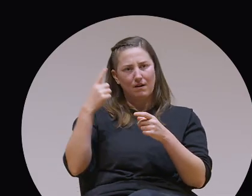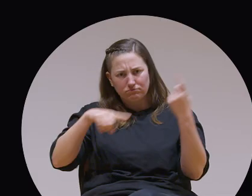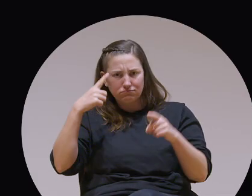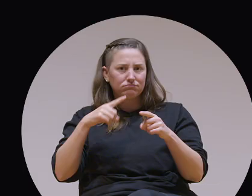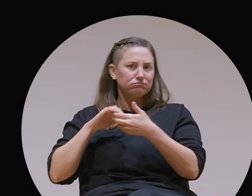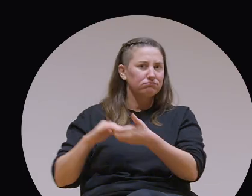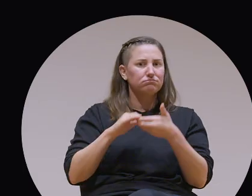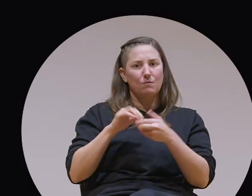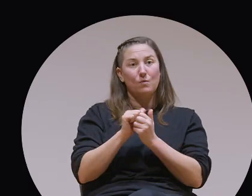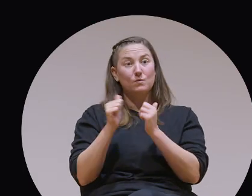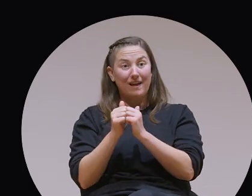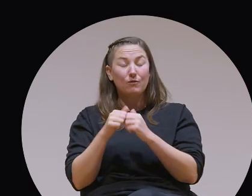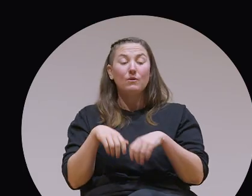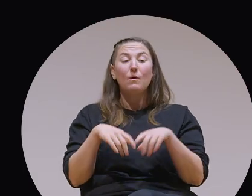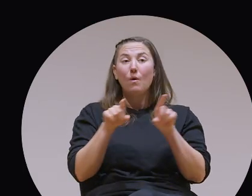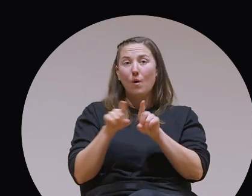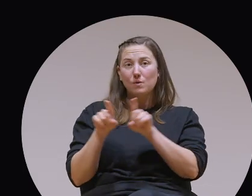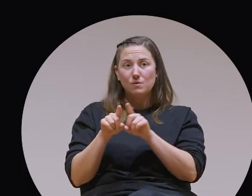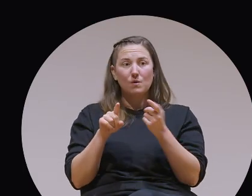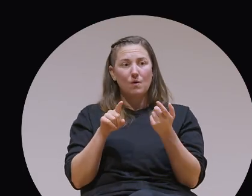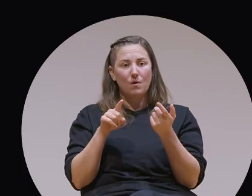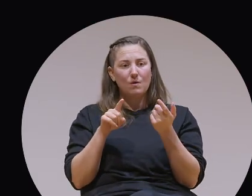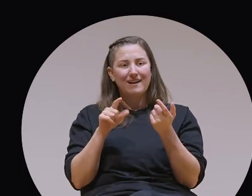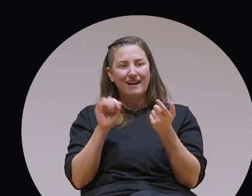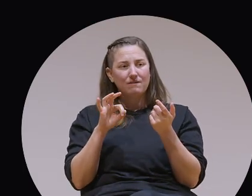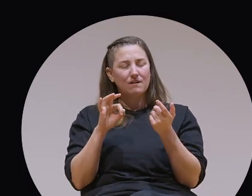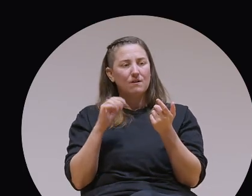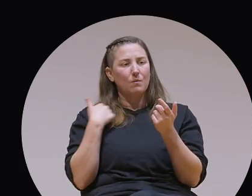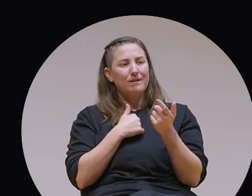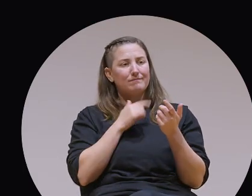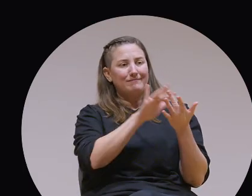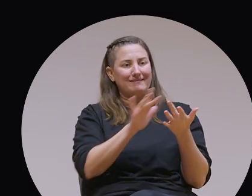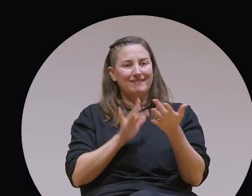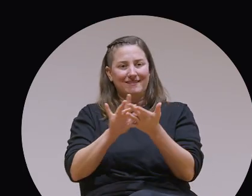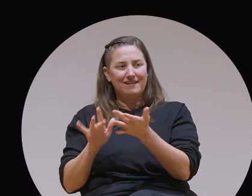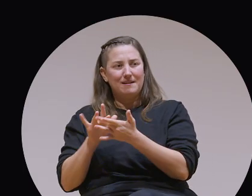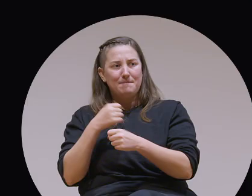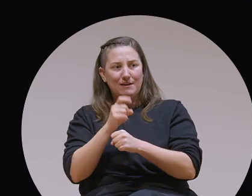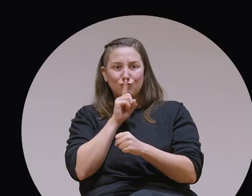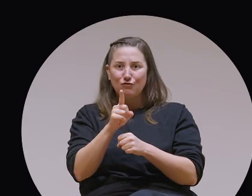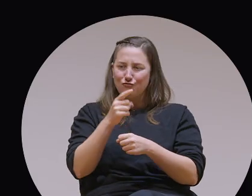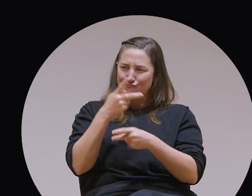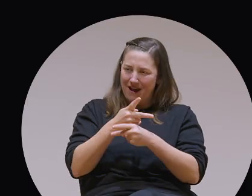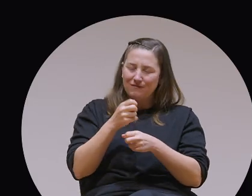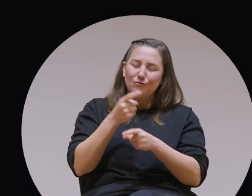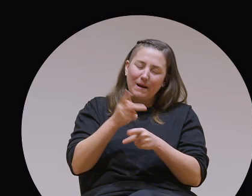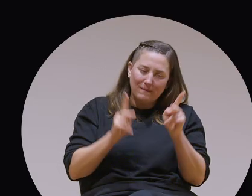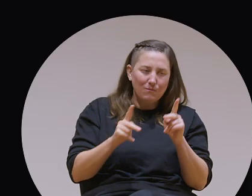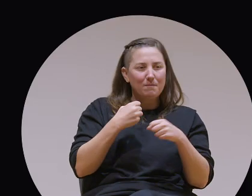and to basically a benefit not only for the country that these objects came from, but also for the people of New York